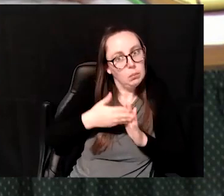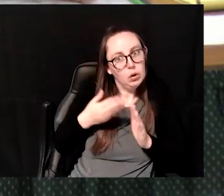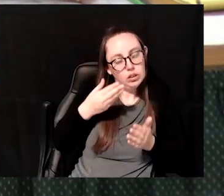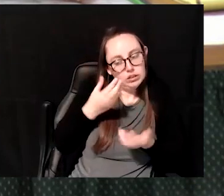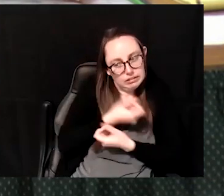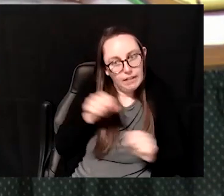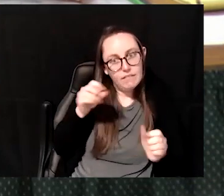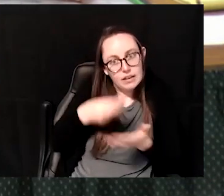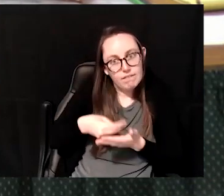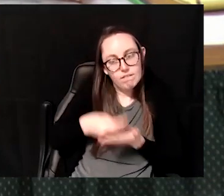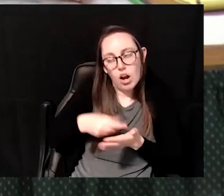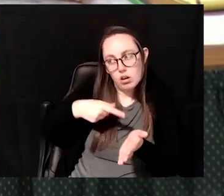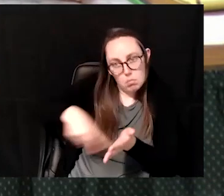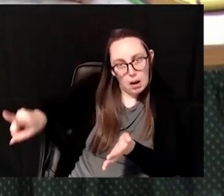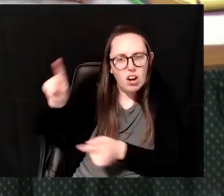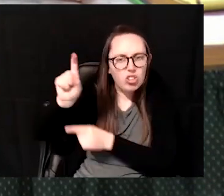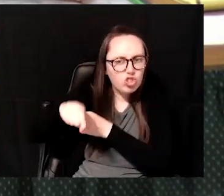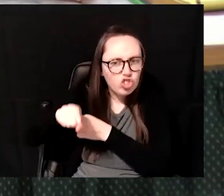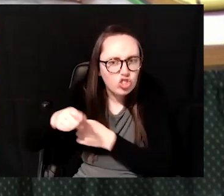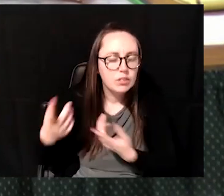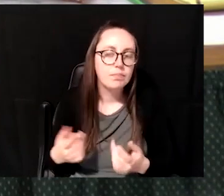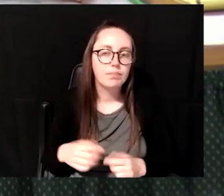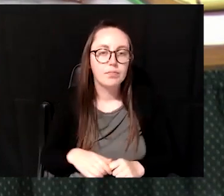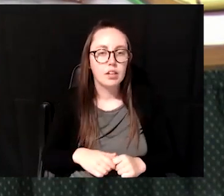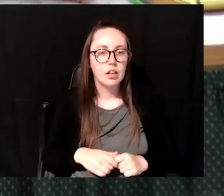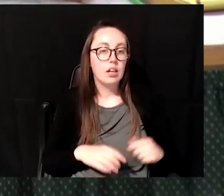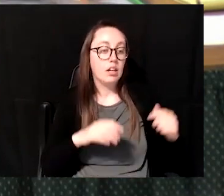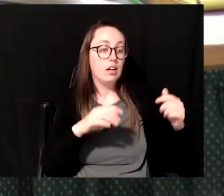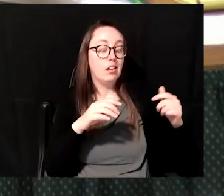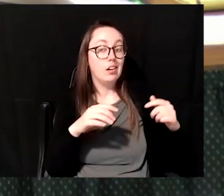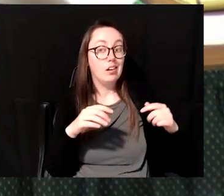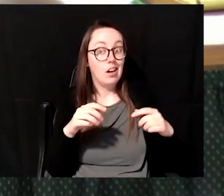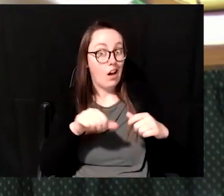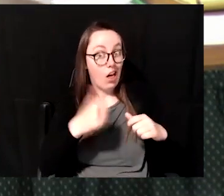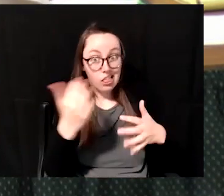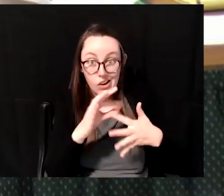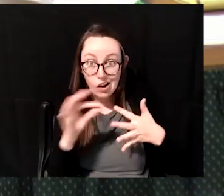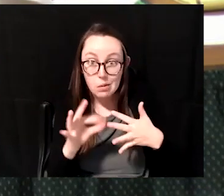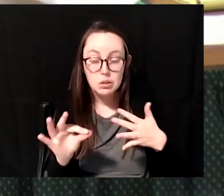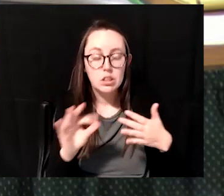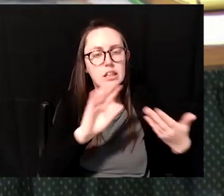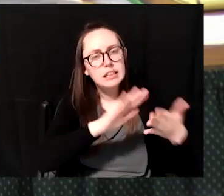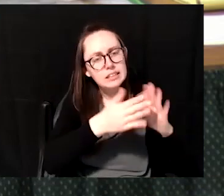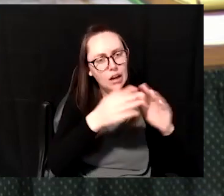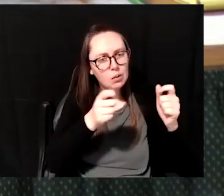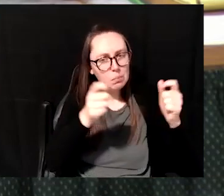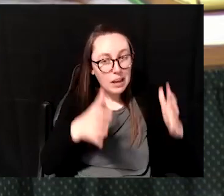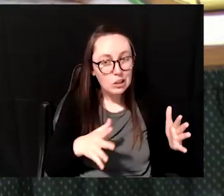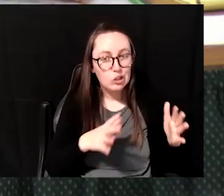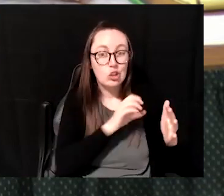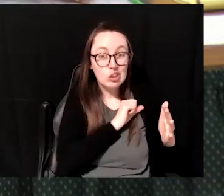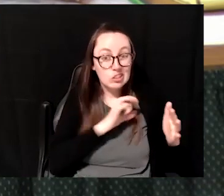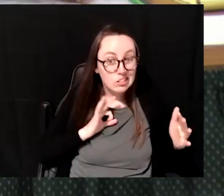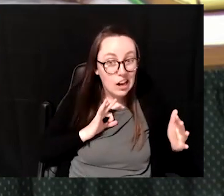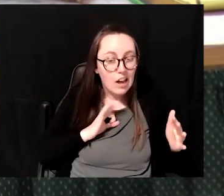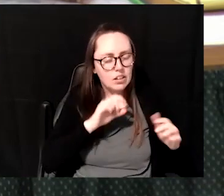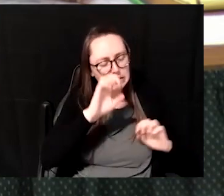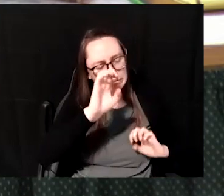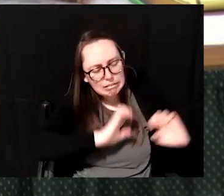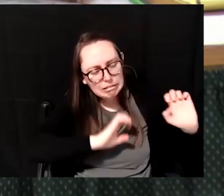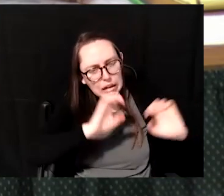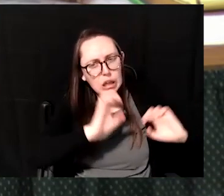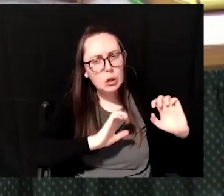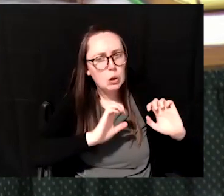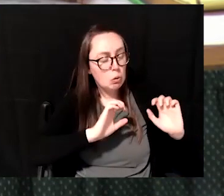manager and staff should evaluate the merits of a town staff person to